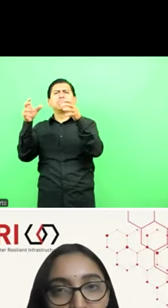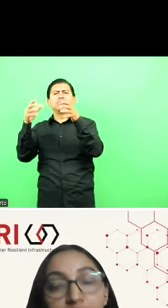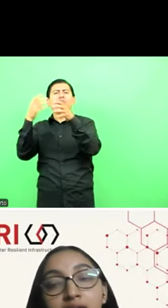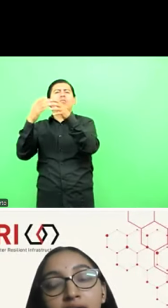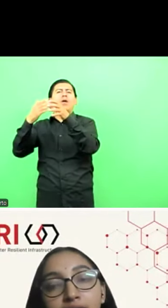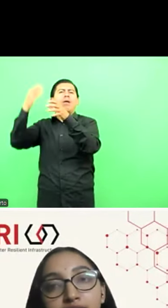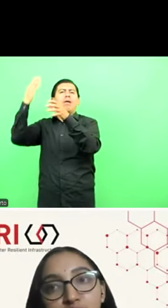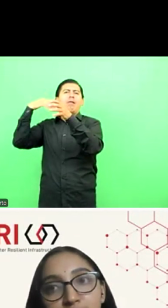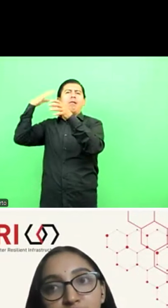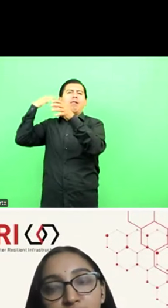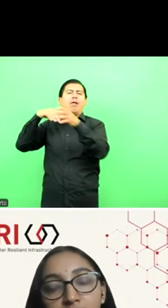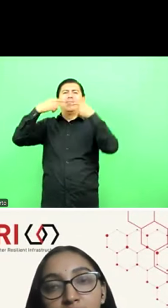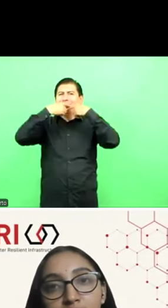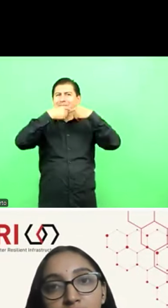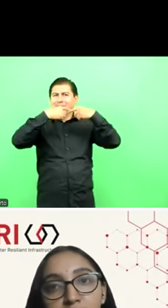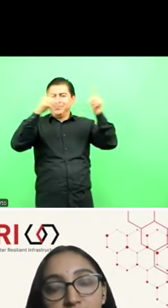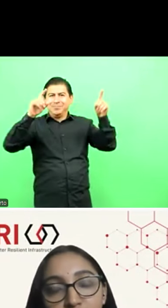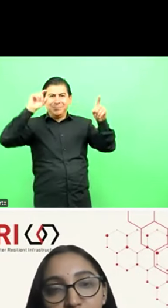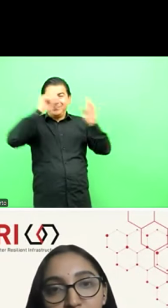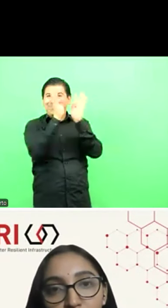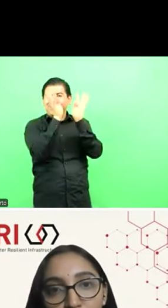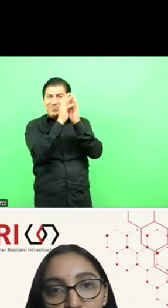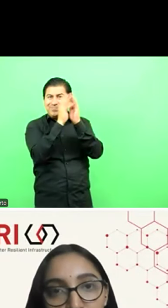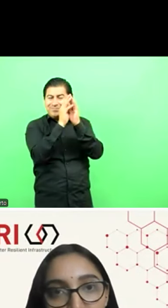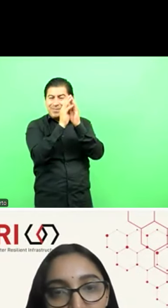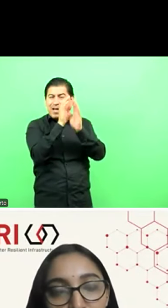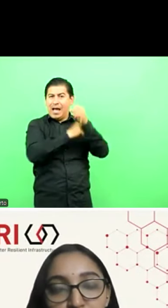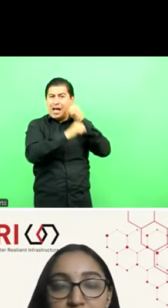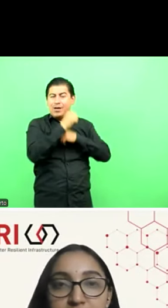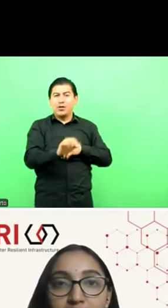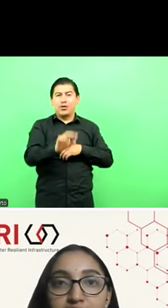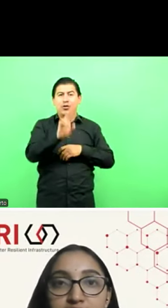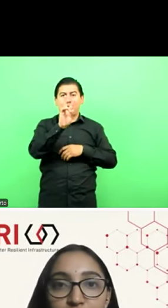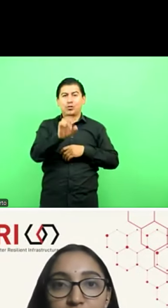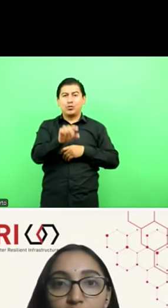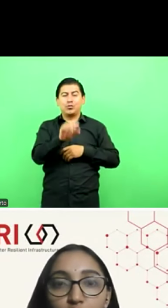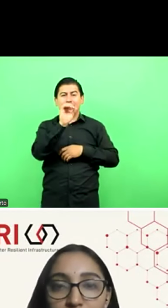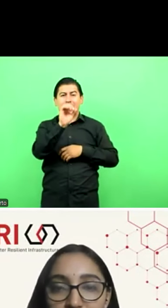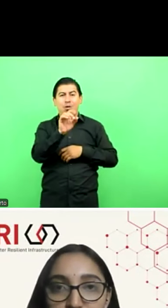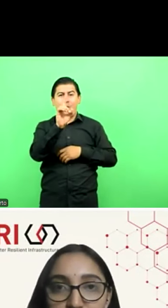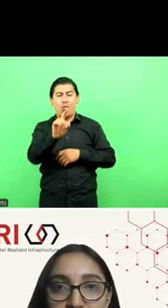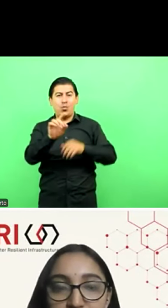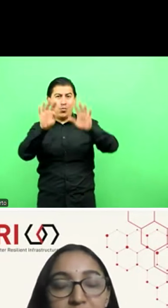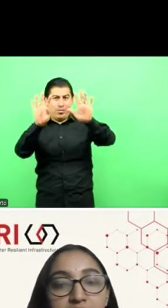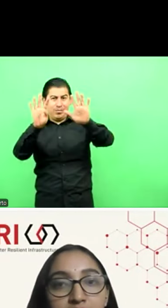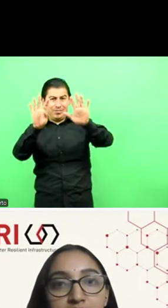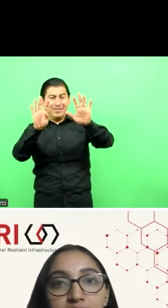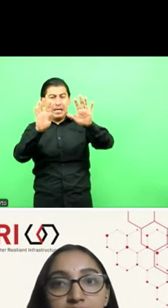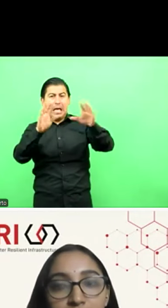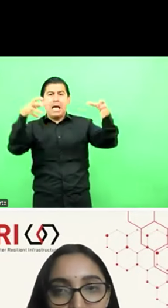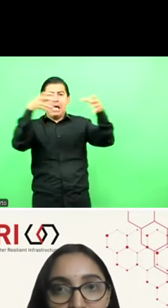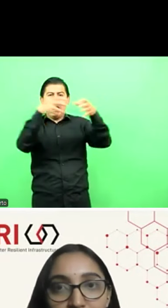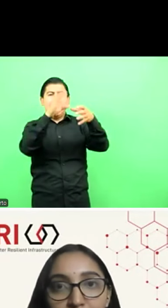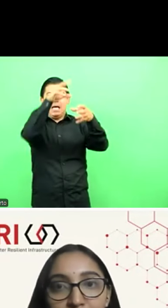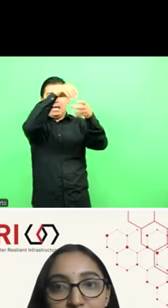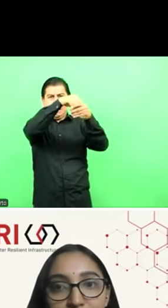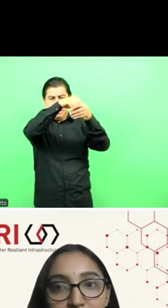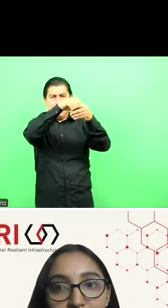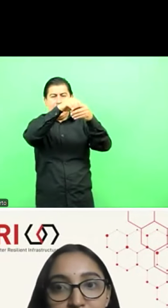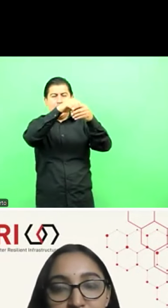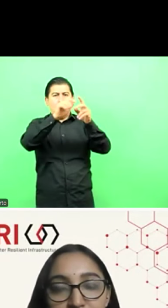India. And today we are a partnership of 43 countries and 7 organizations. Next slide,